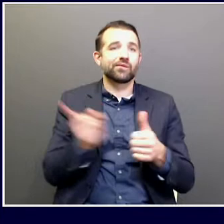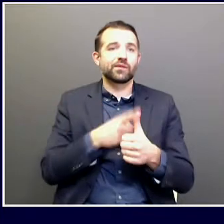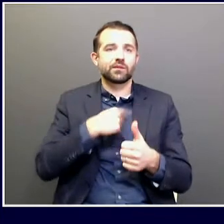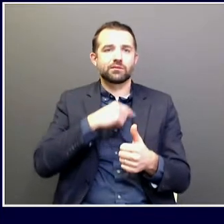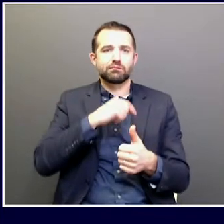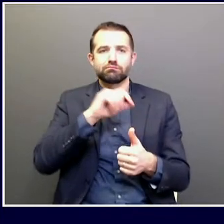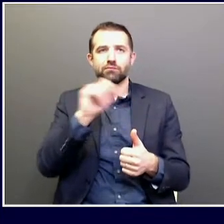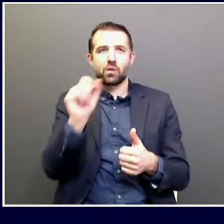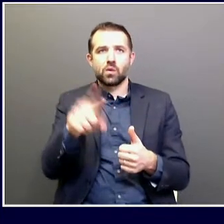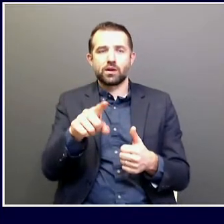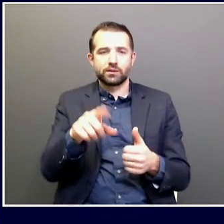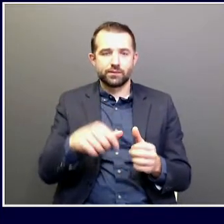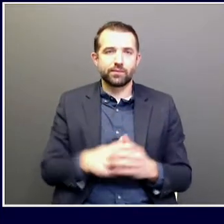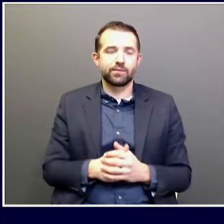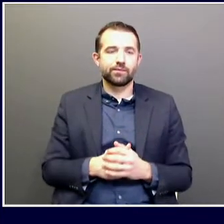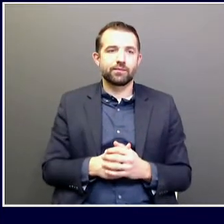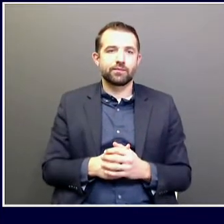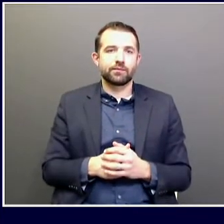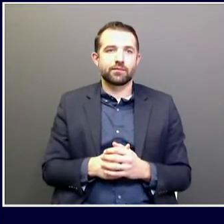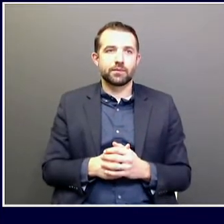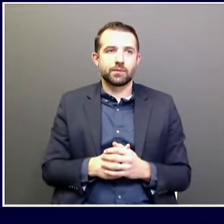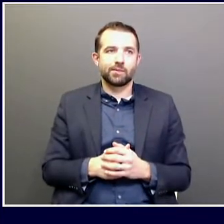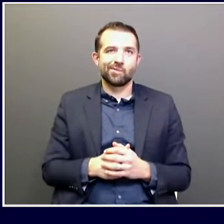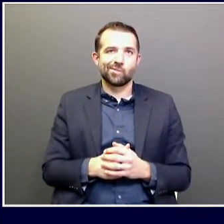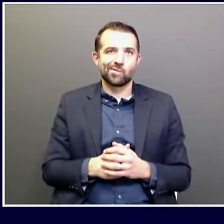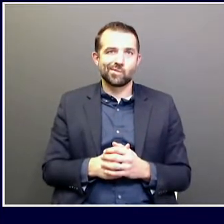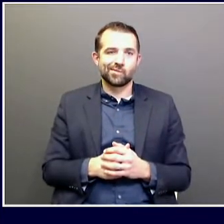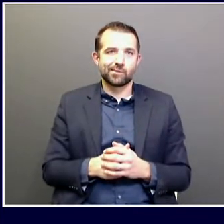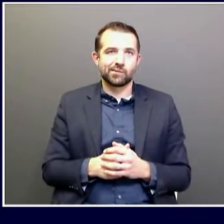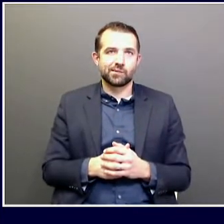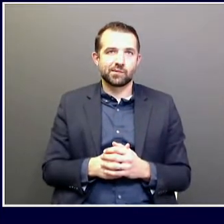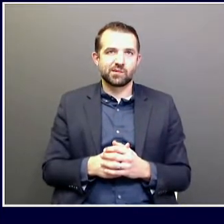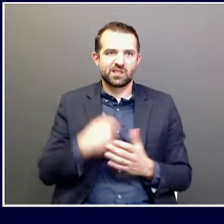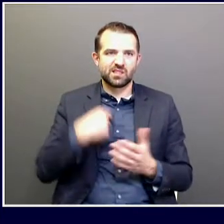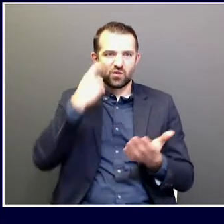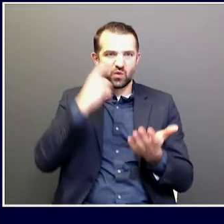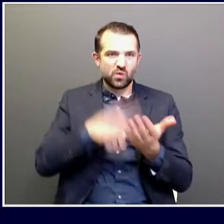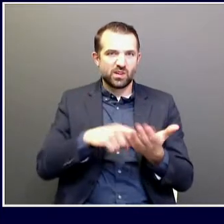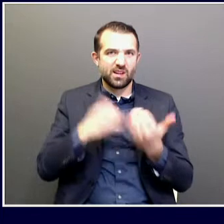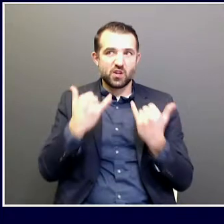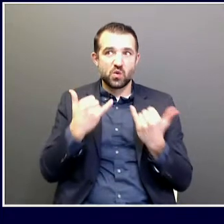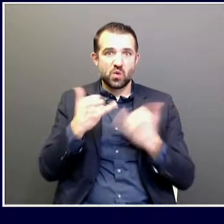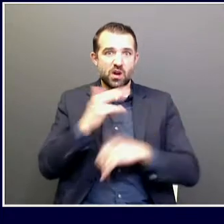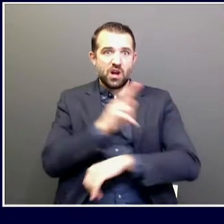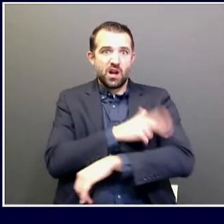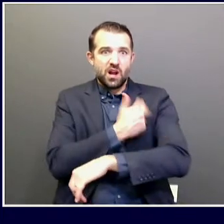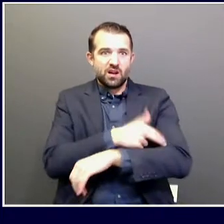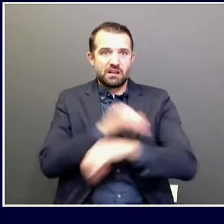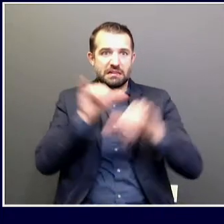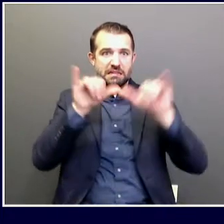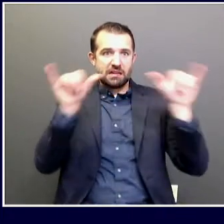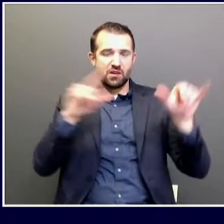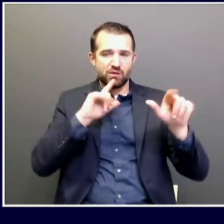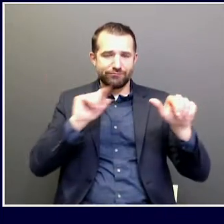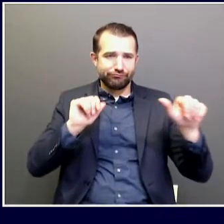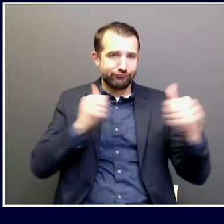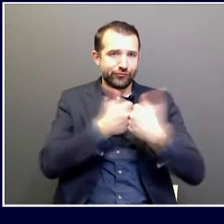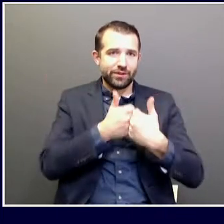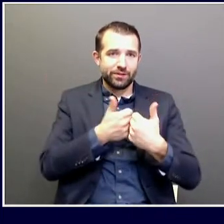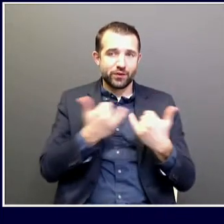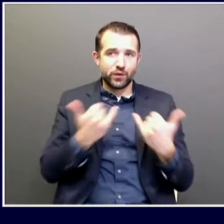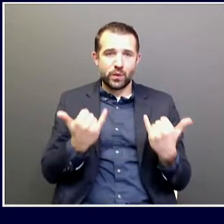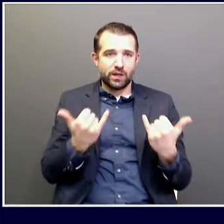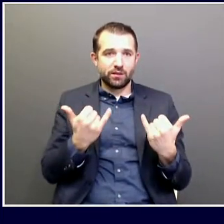things as kind of challenging as they are in Maine's hospitals right now, has the state thought about activating